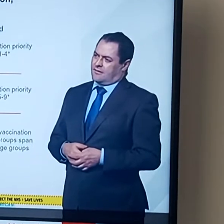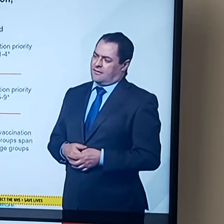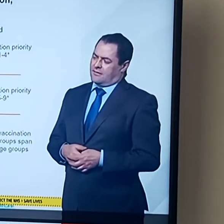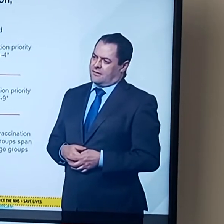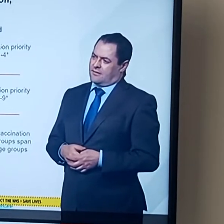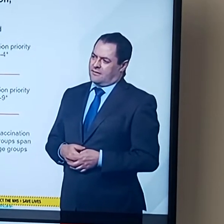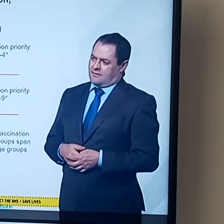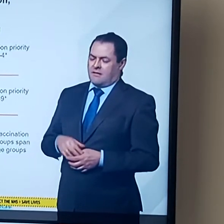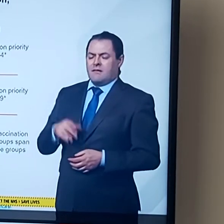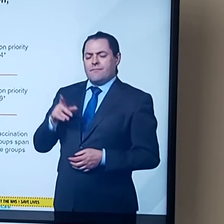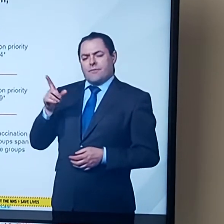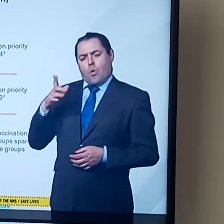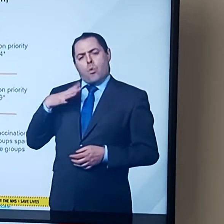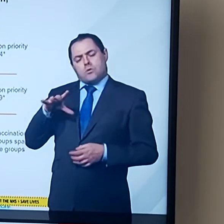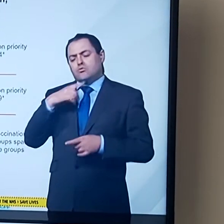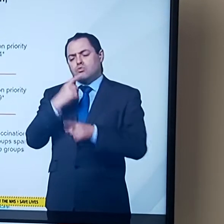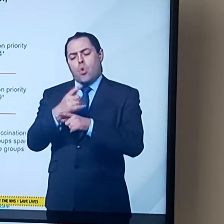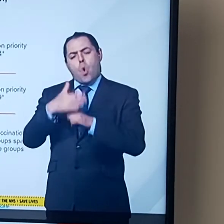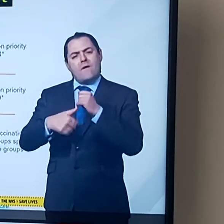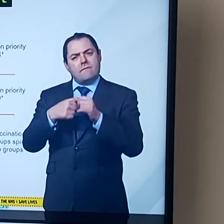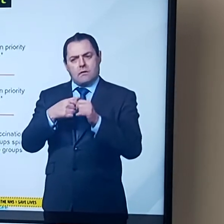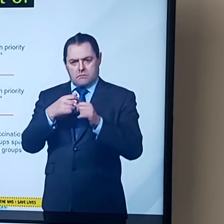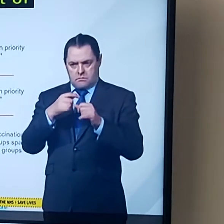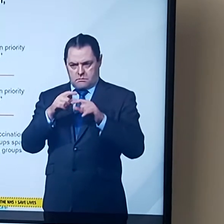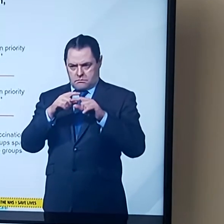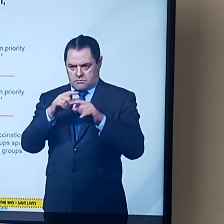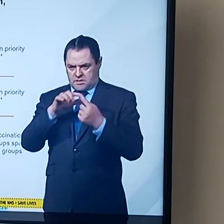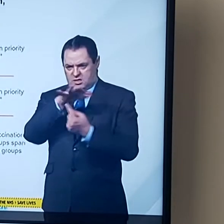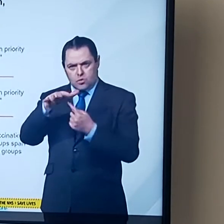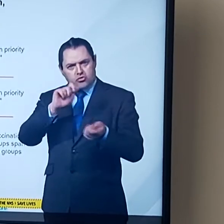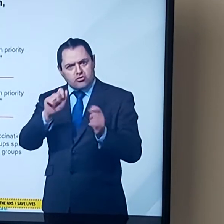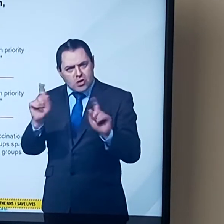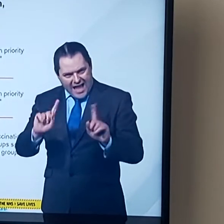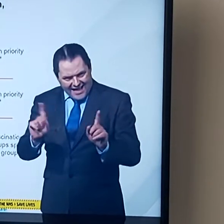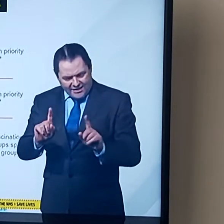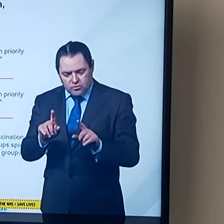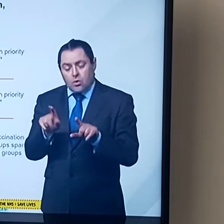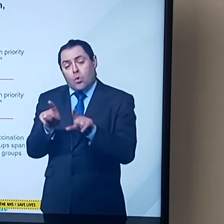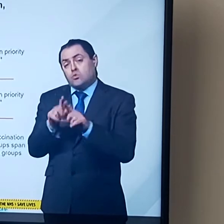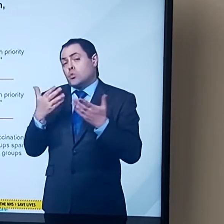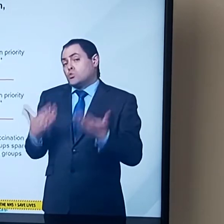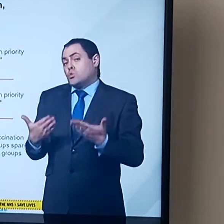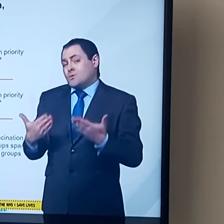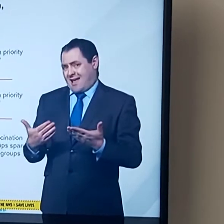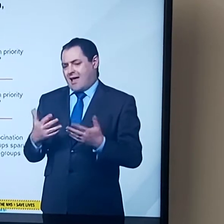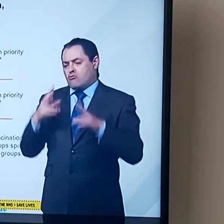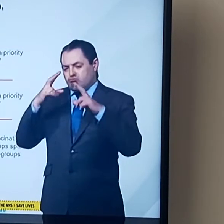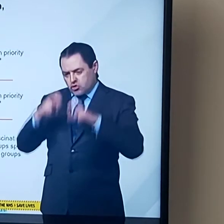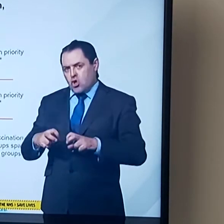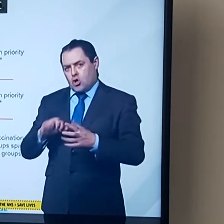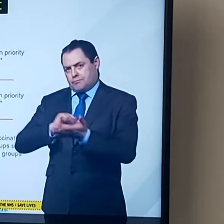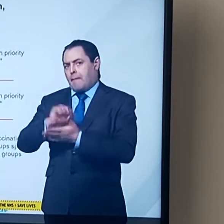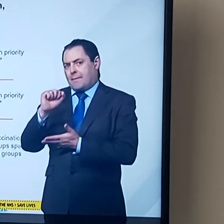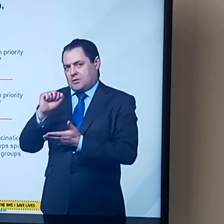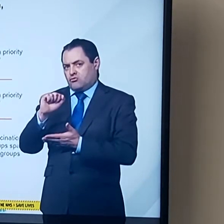also asked me to talk a bit about the results of 3 studies that were released today from England and from